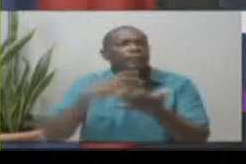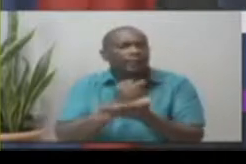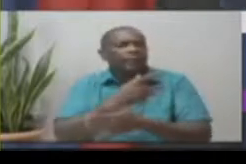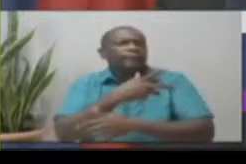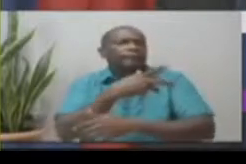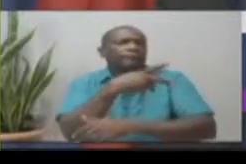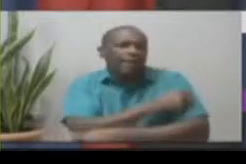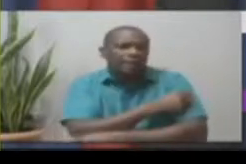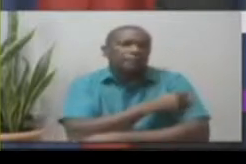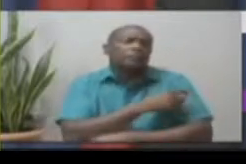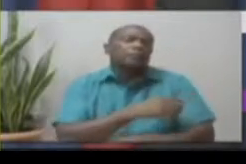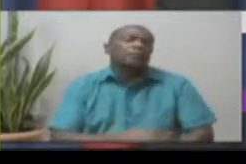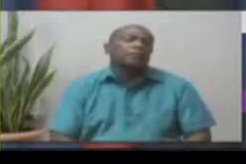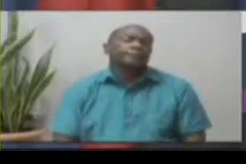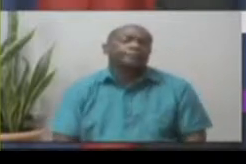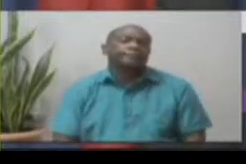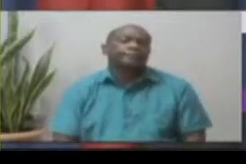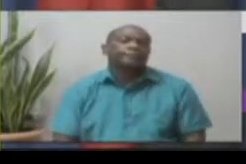So, ladies and gentlemen,